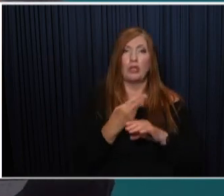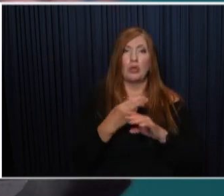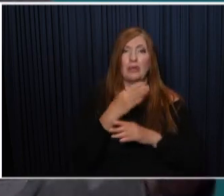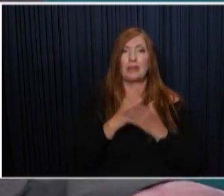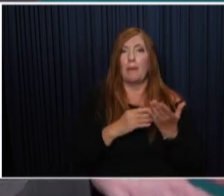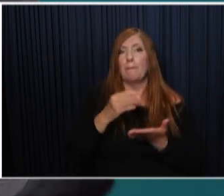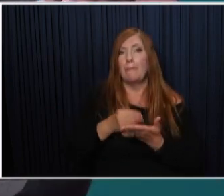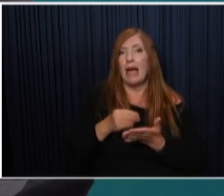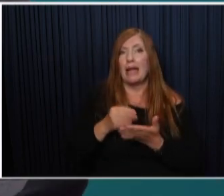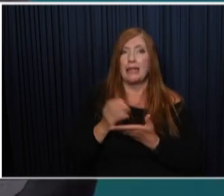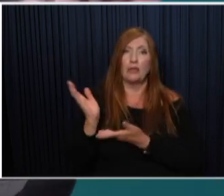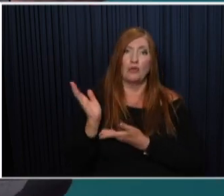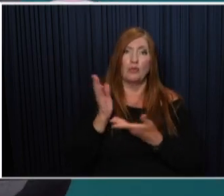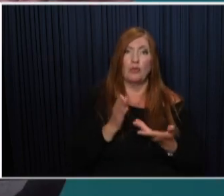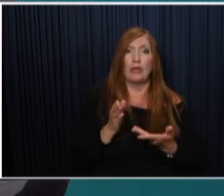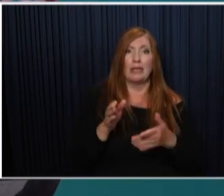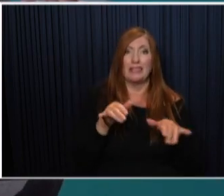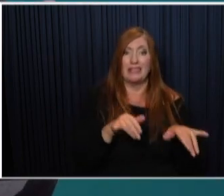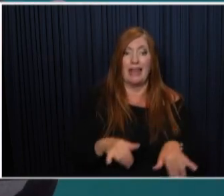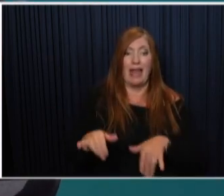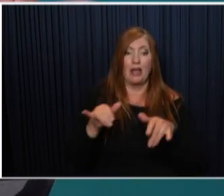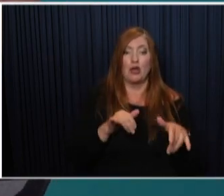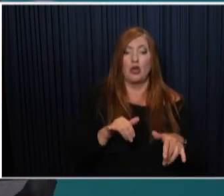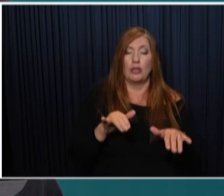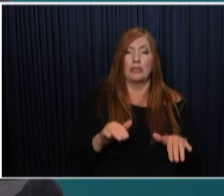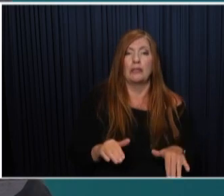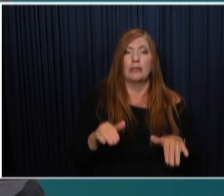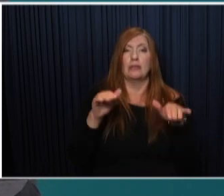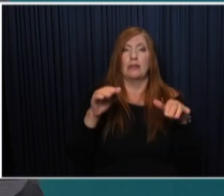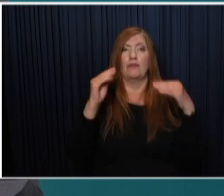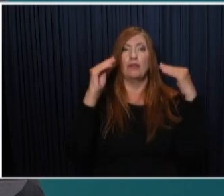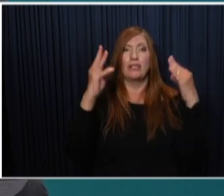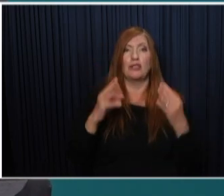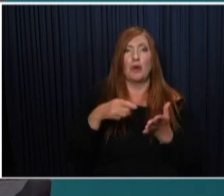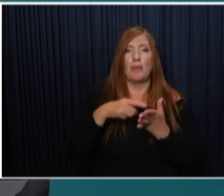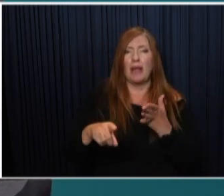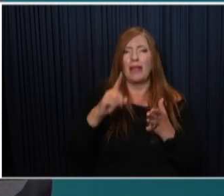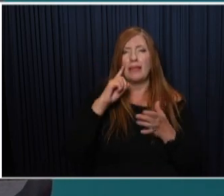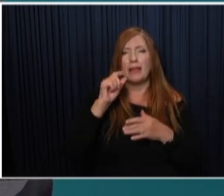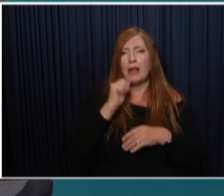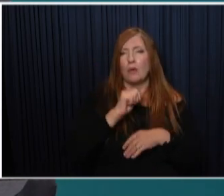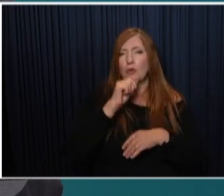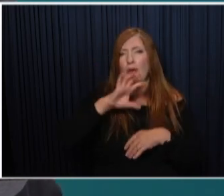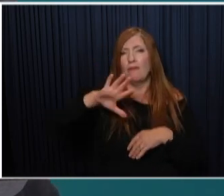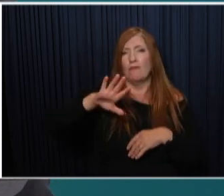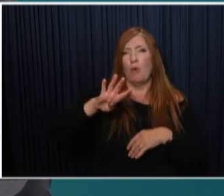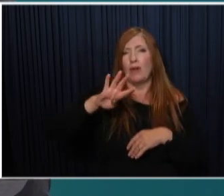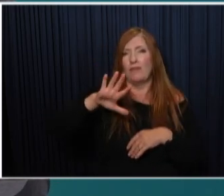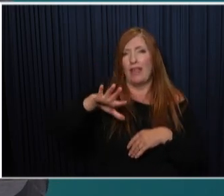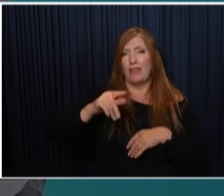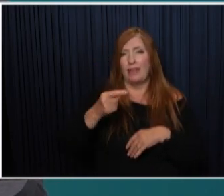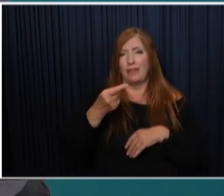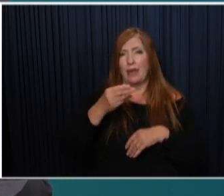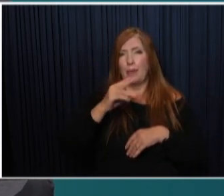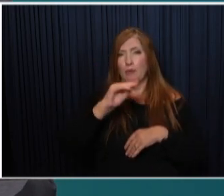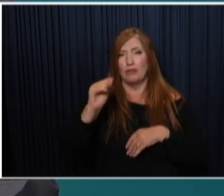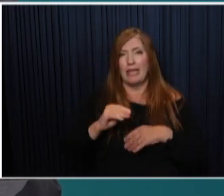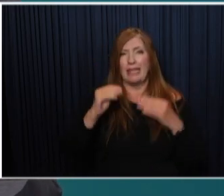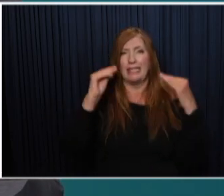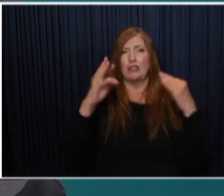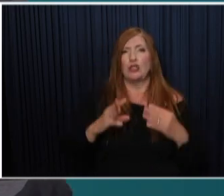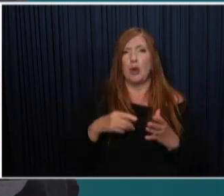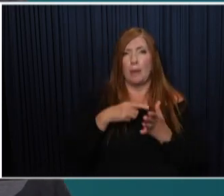money to bring the standards of teacher pay. I think Arizona ranks 45th in teacher pay. We rank almost dead